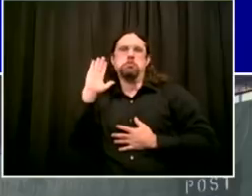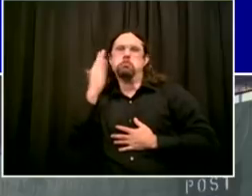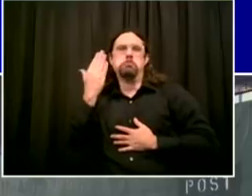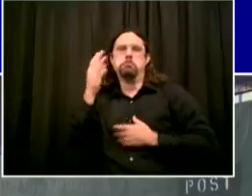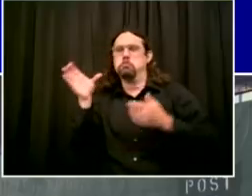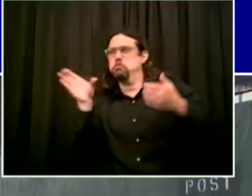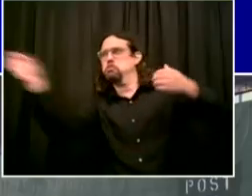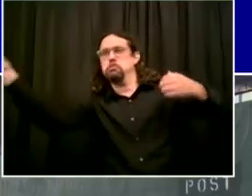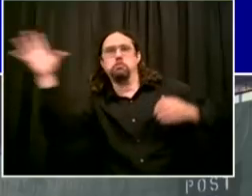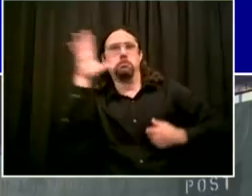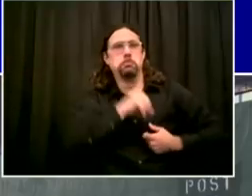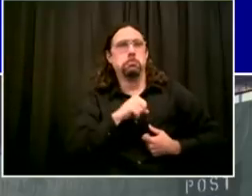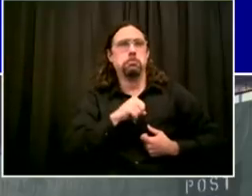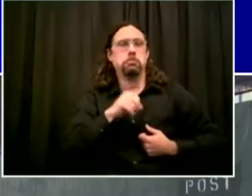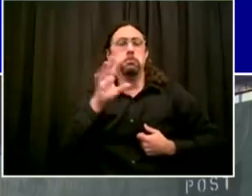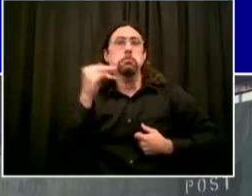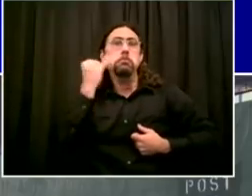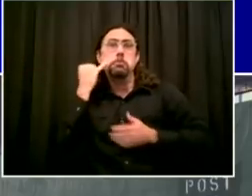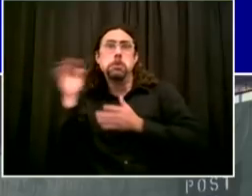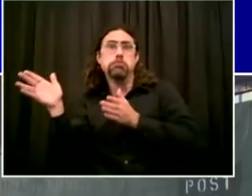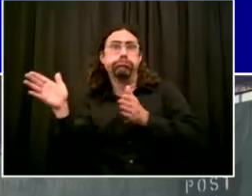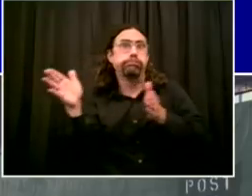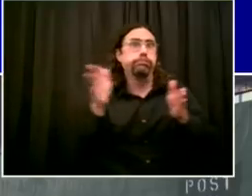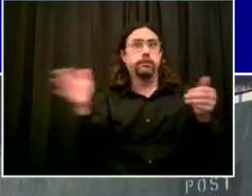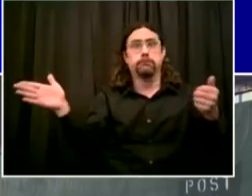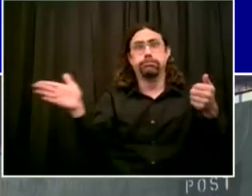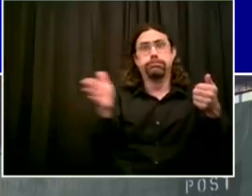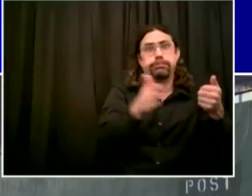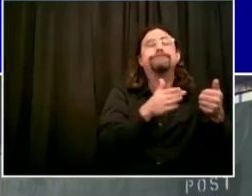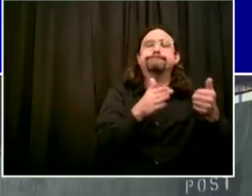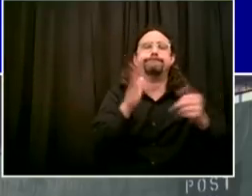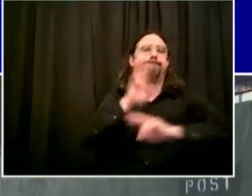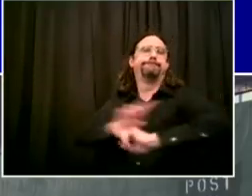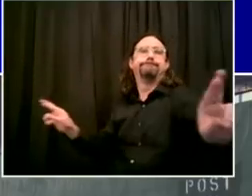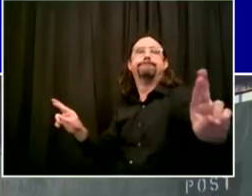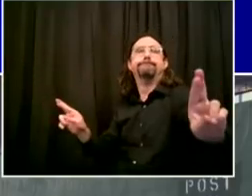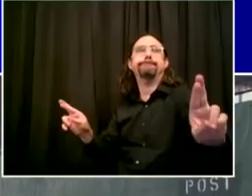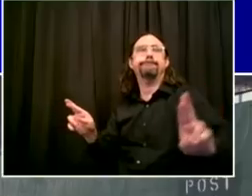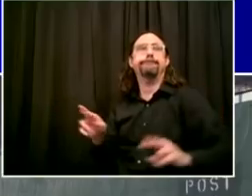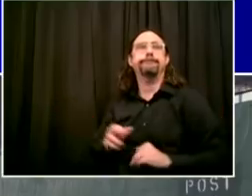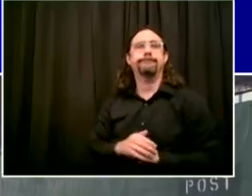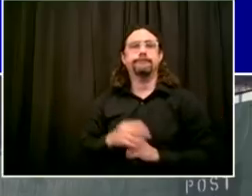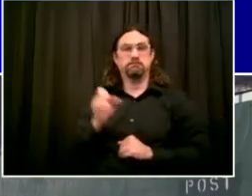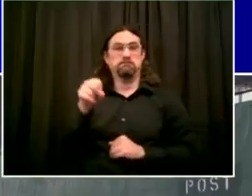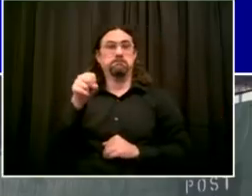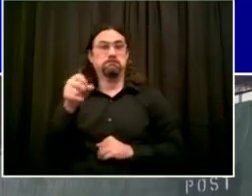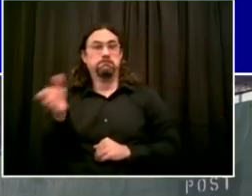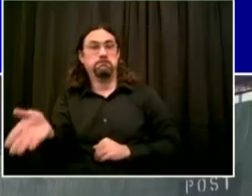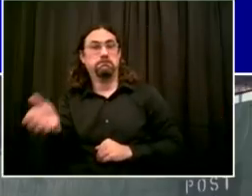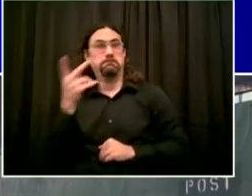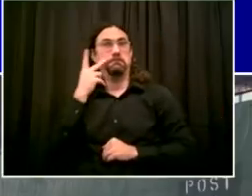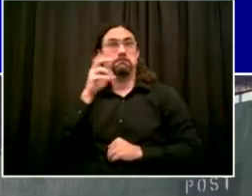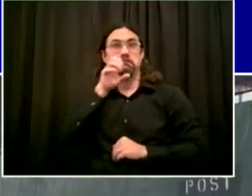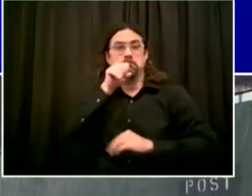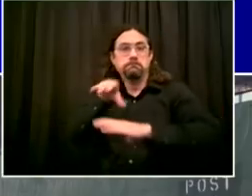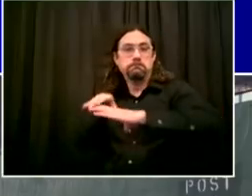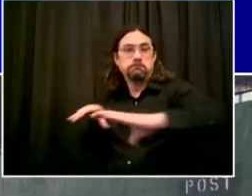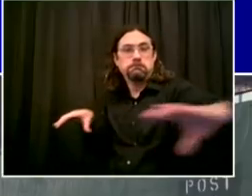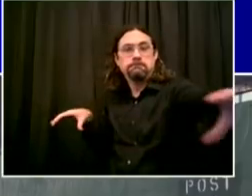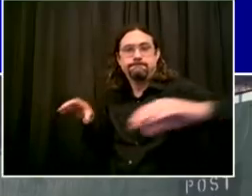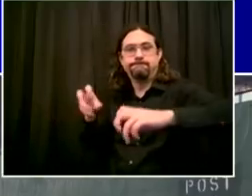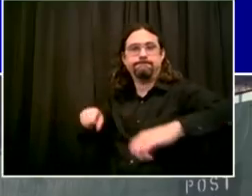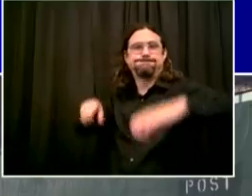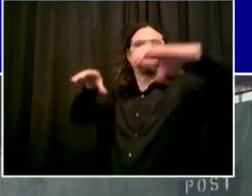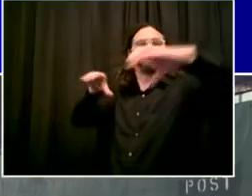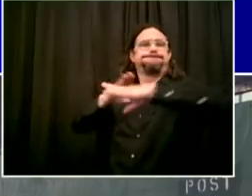what you'll see from the area around South Street Seaport going all the way down towards Wall Street, these temporary barriers to stop storm